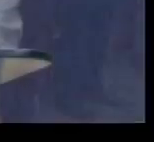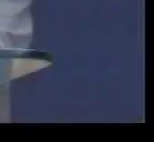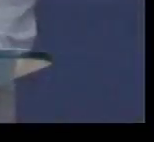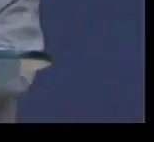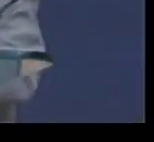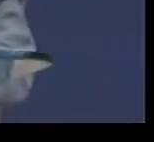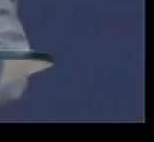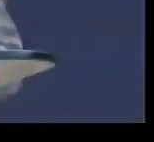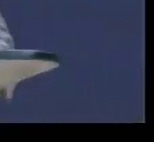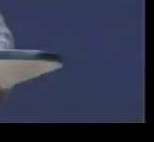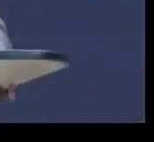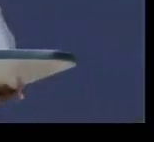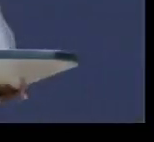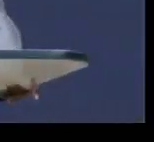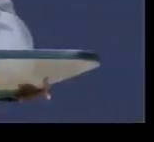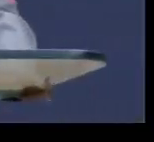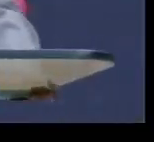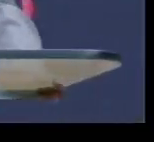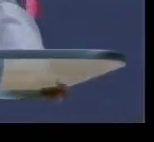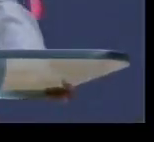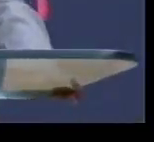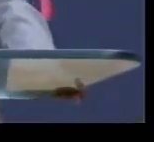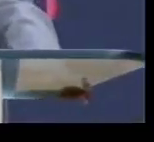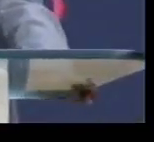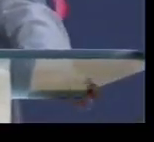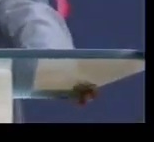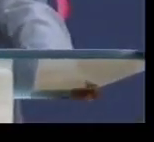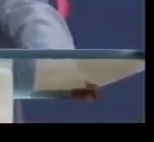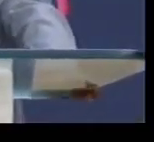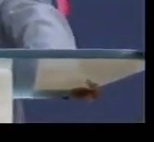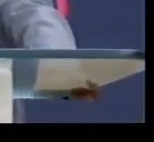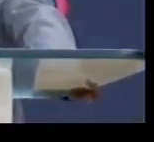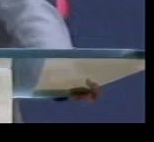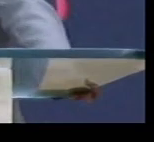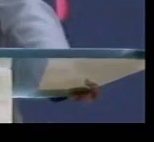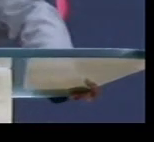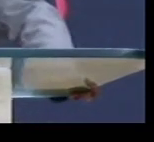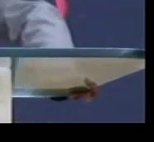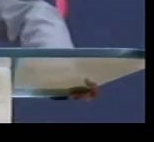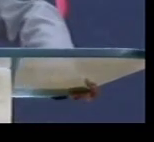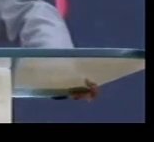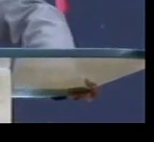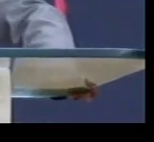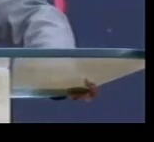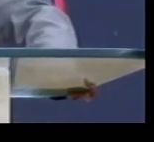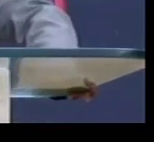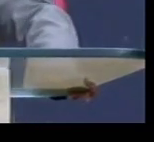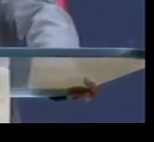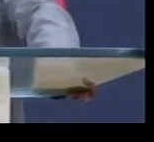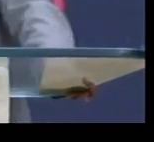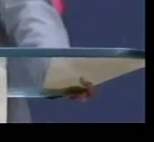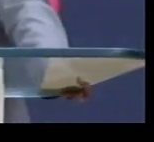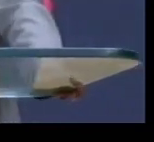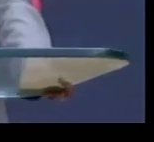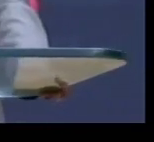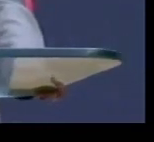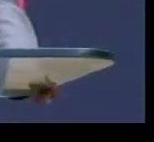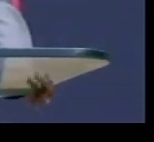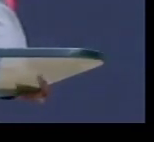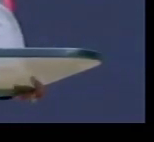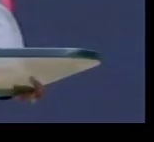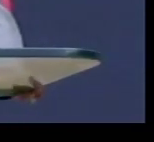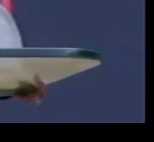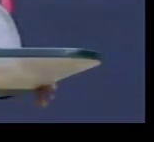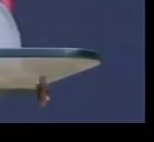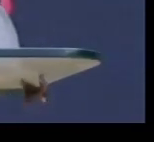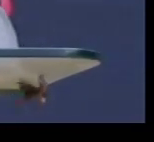our soul, our body, our life, our destiny will receive a turning around by your word